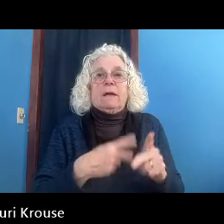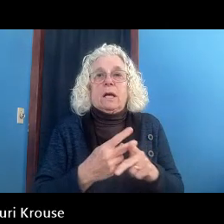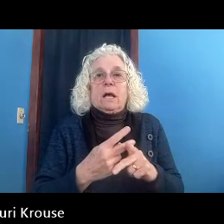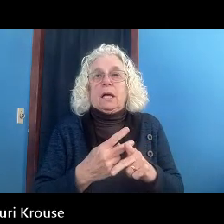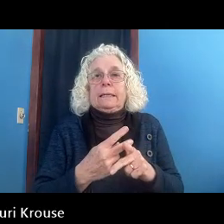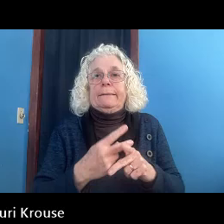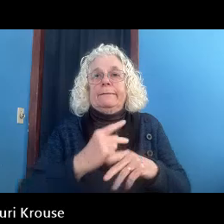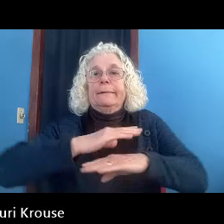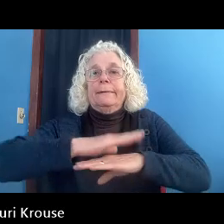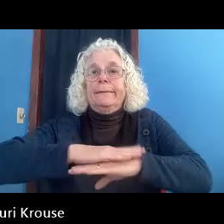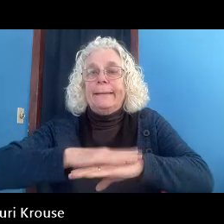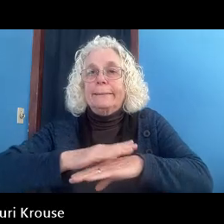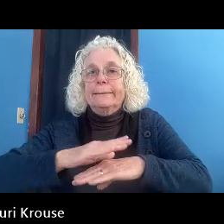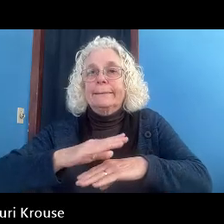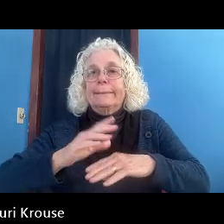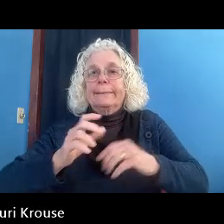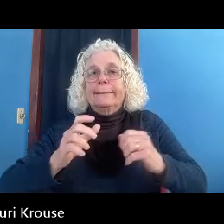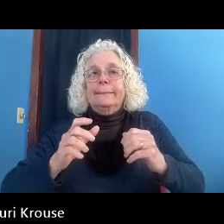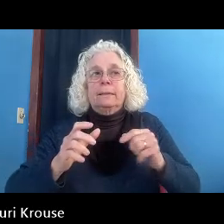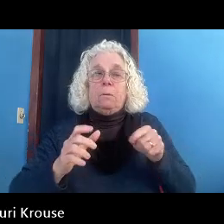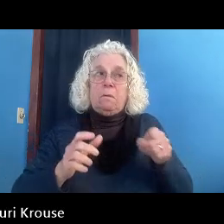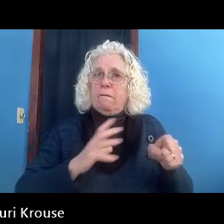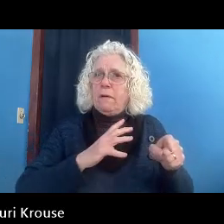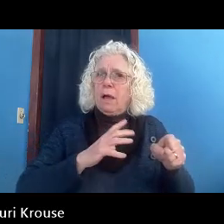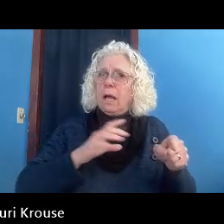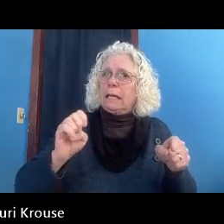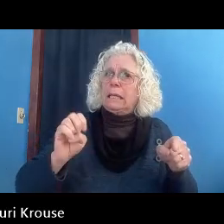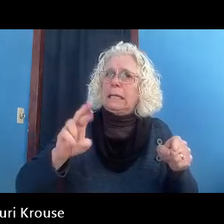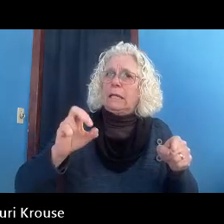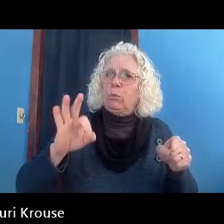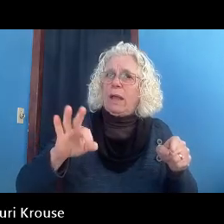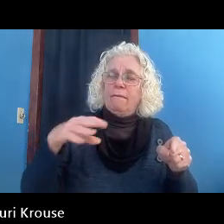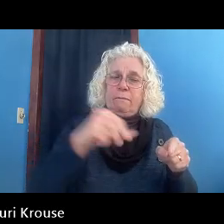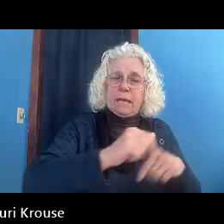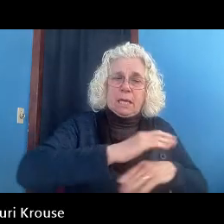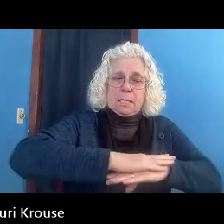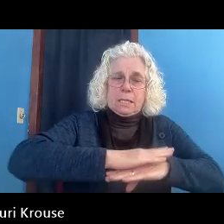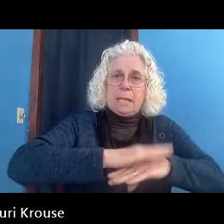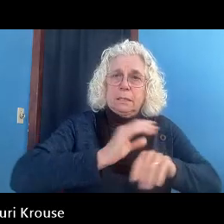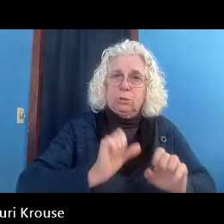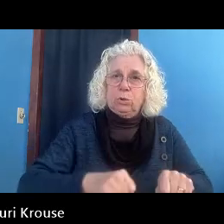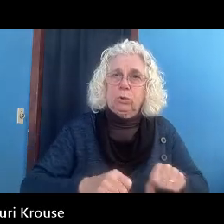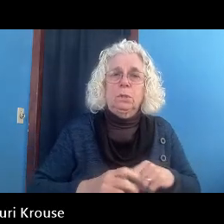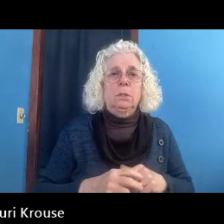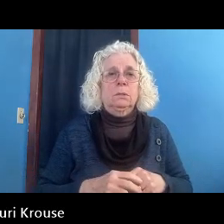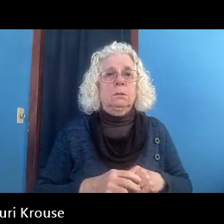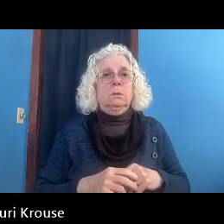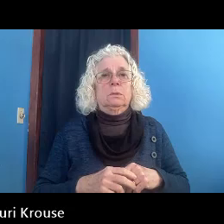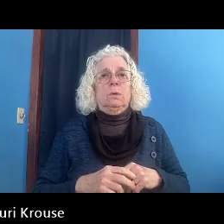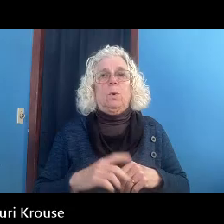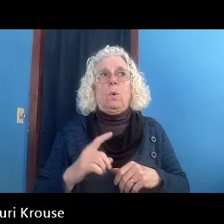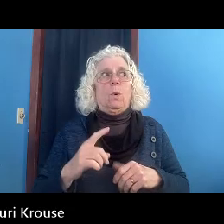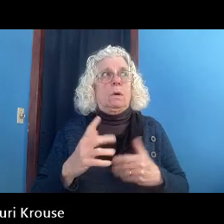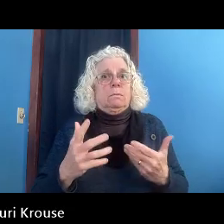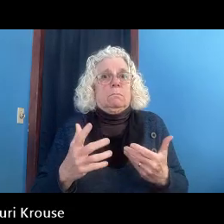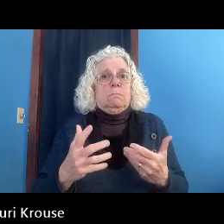desk. Guess what? They could still utilize the ERAF program to get those. Same thing goes with a loan or something.